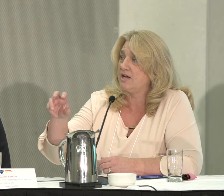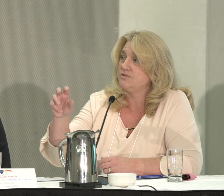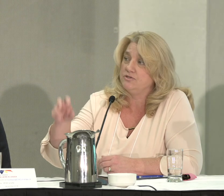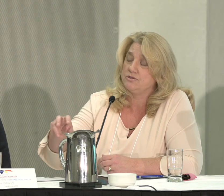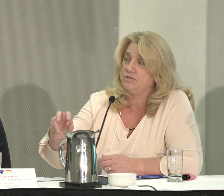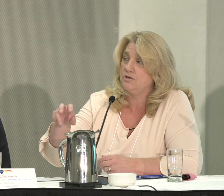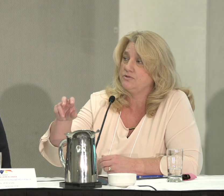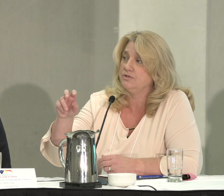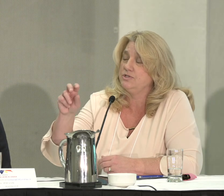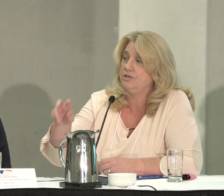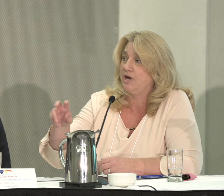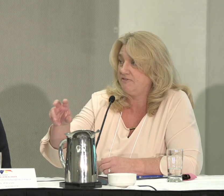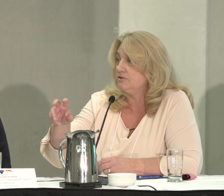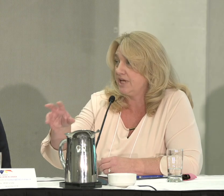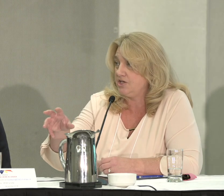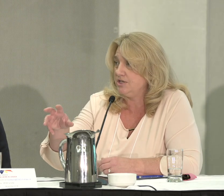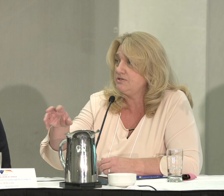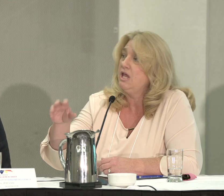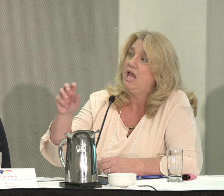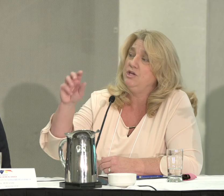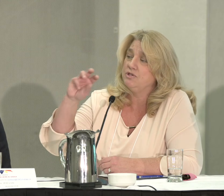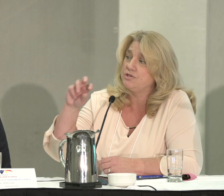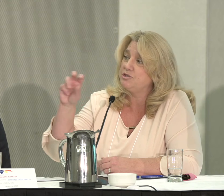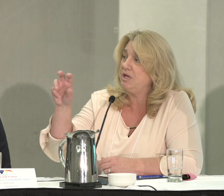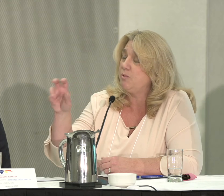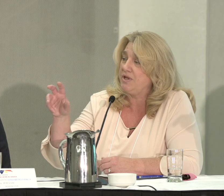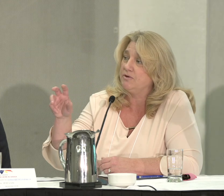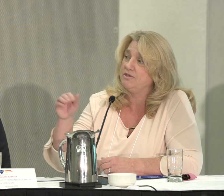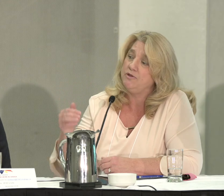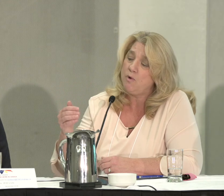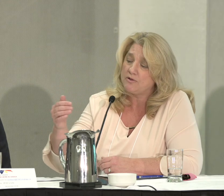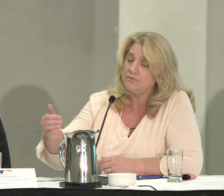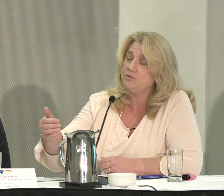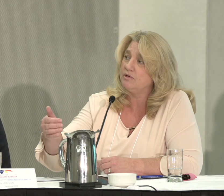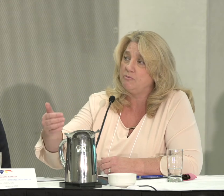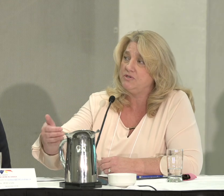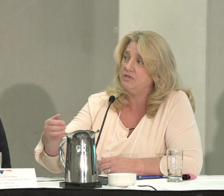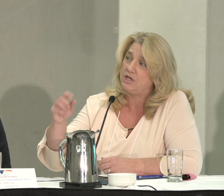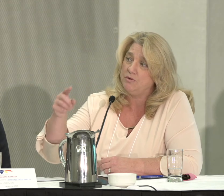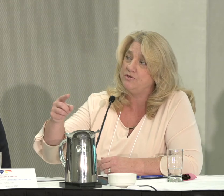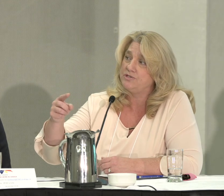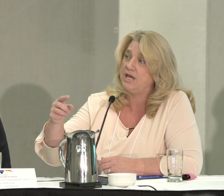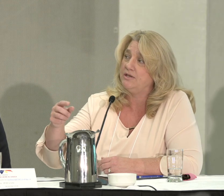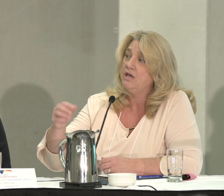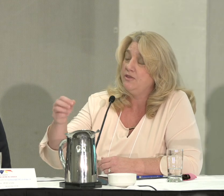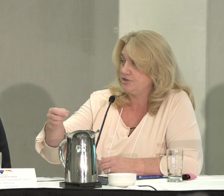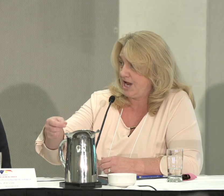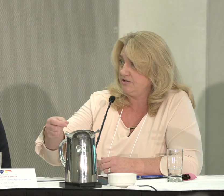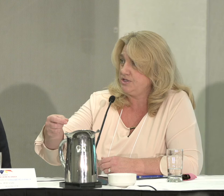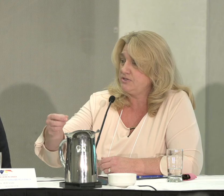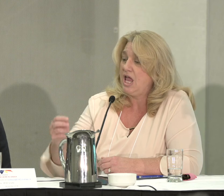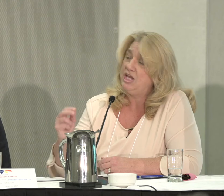economic factors in certain geographical locations, and you can start to pinpoint those. If you walk through the door of a business and you understand